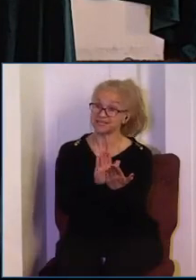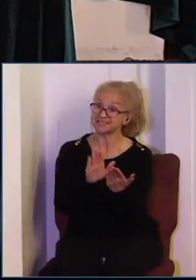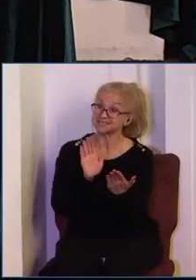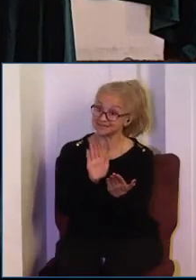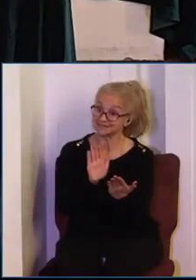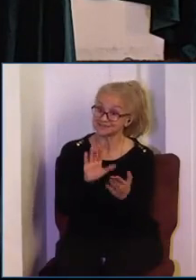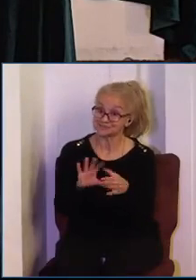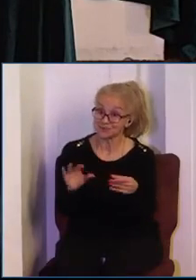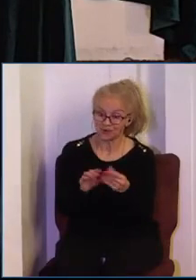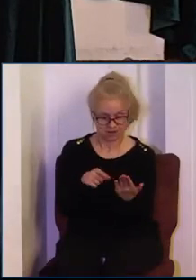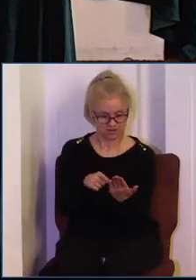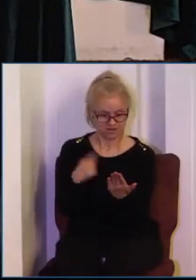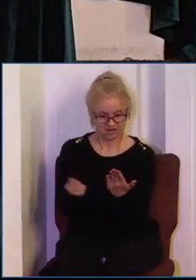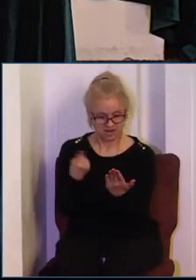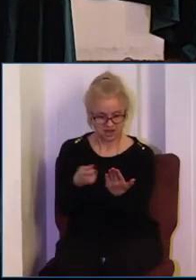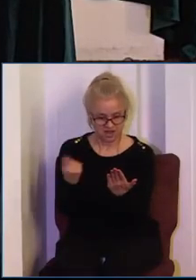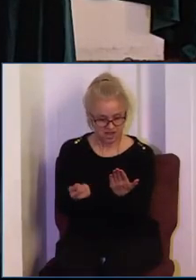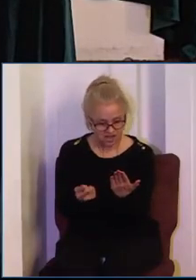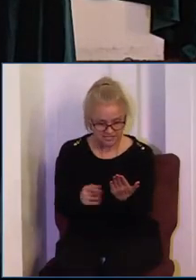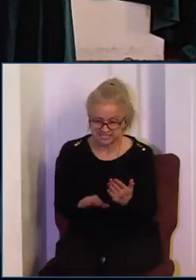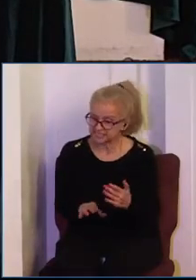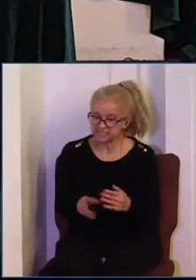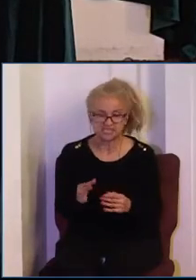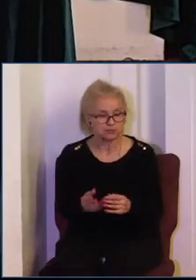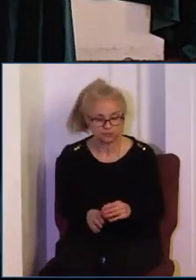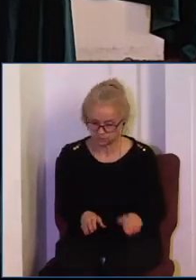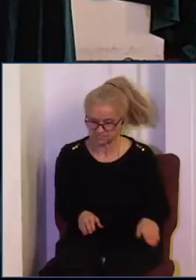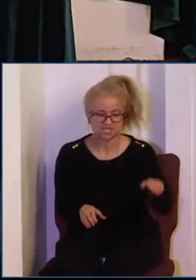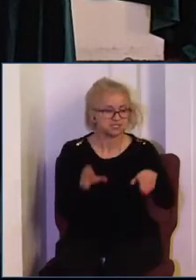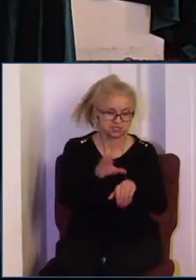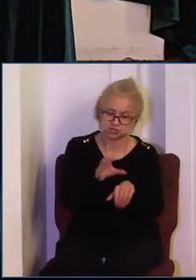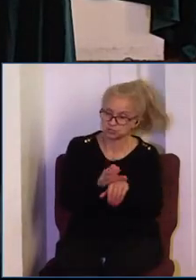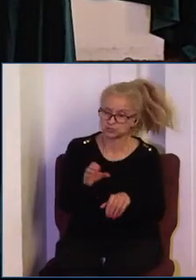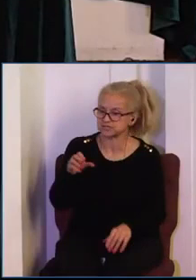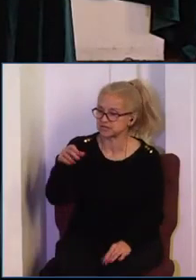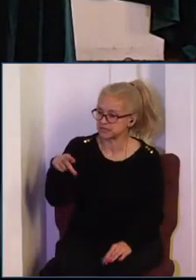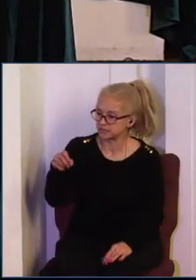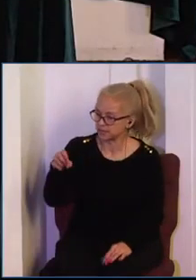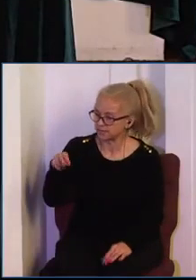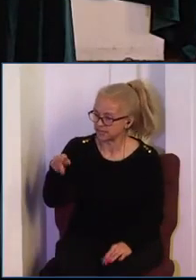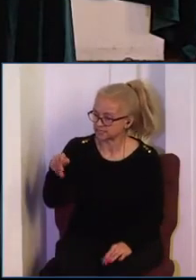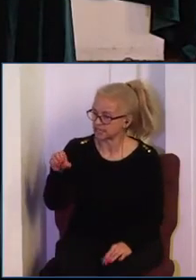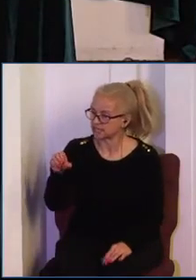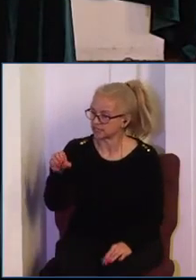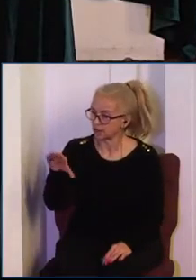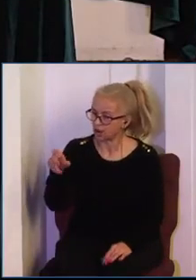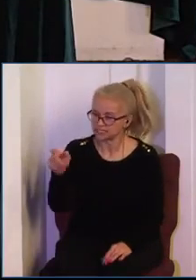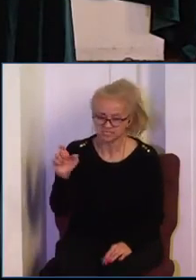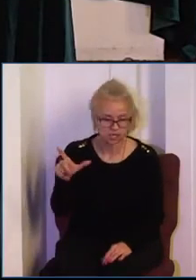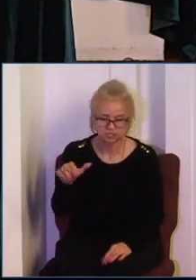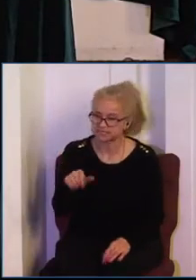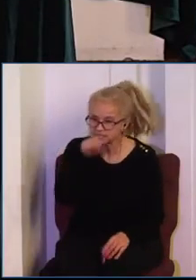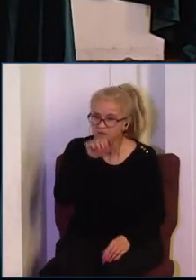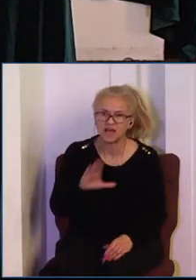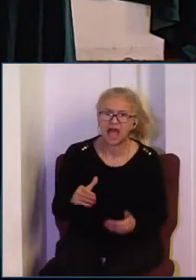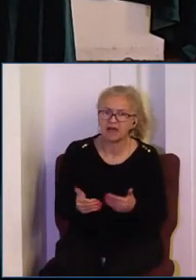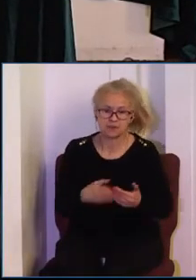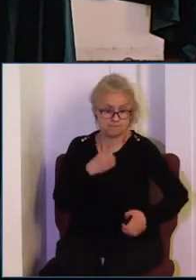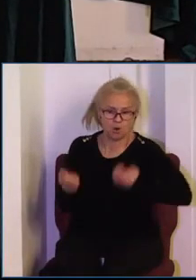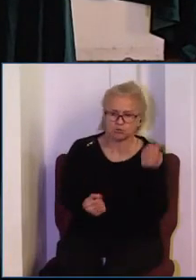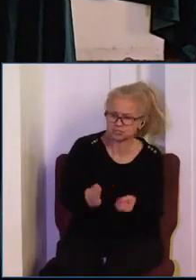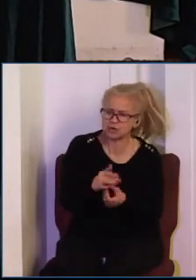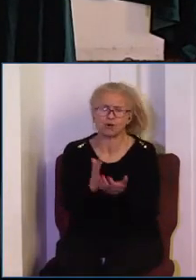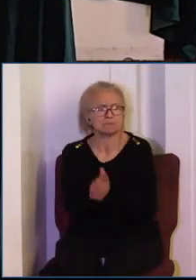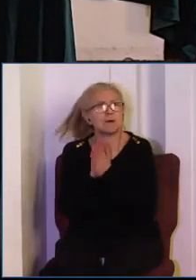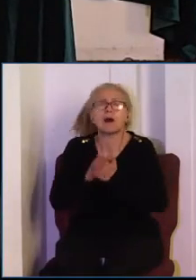story. And he had come up in a Pentecostal church and he had relatives and he loved the way they worship and the emotional